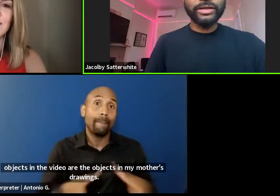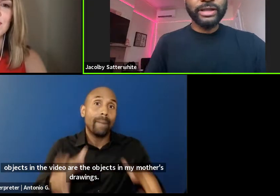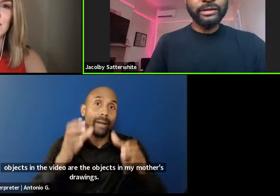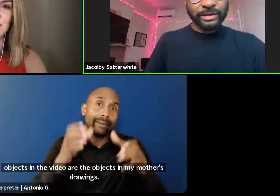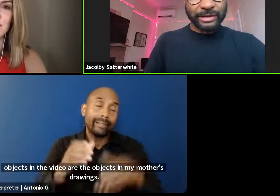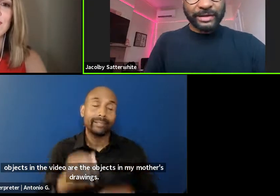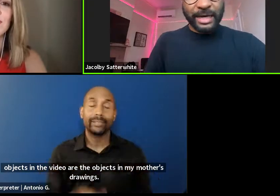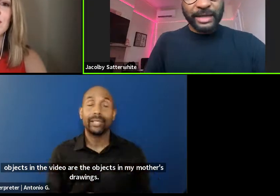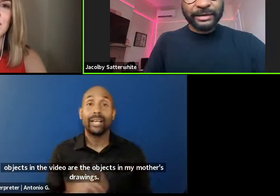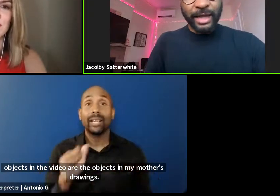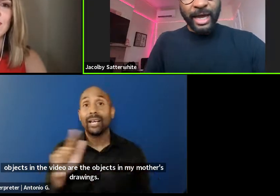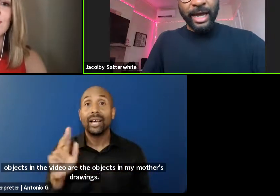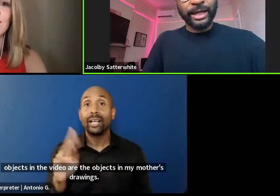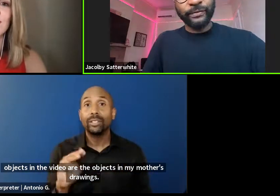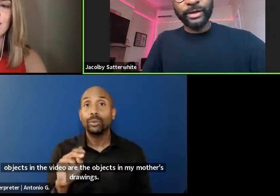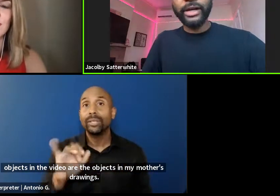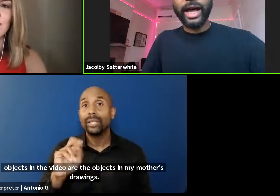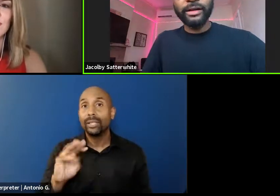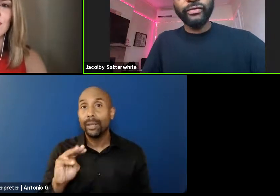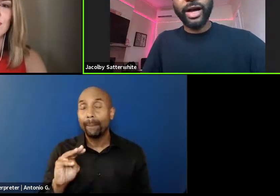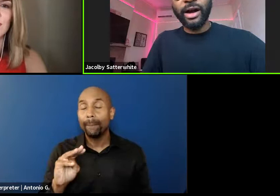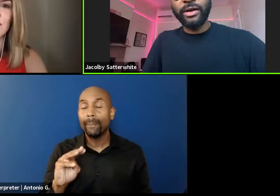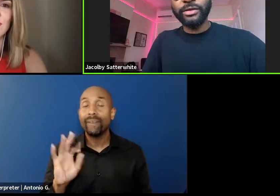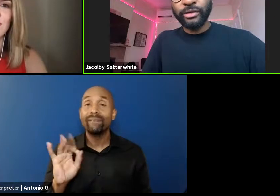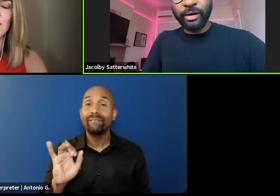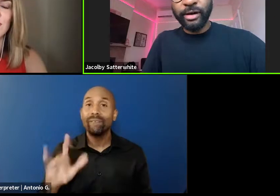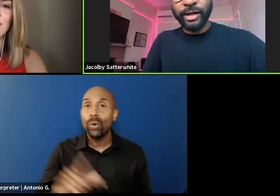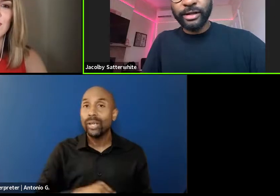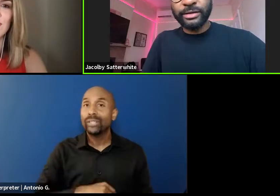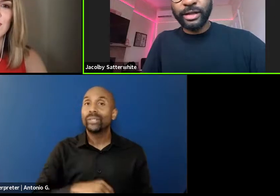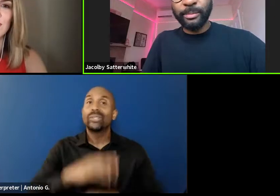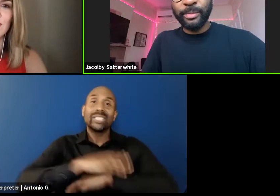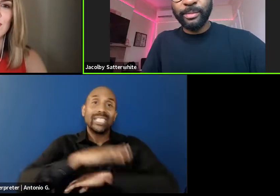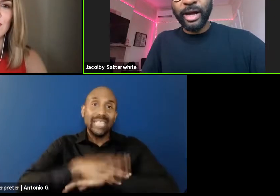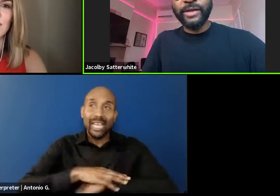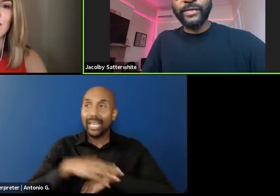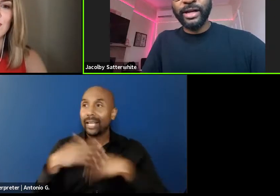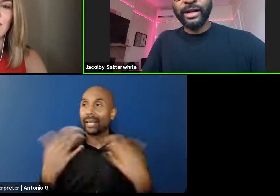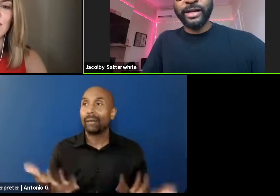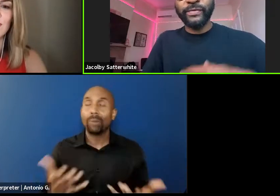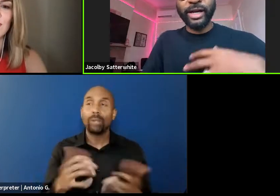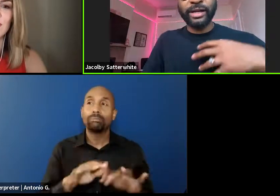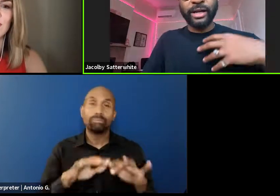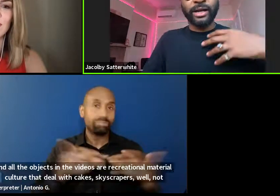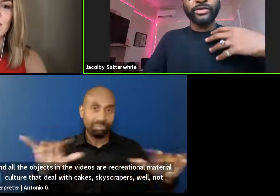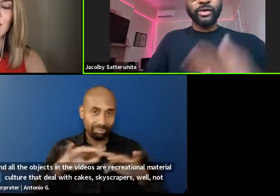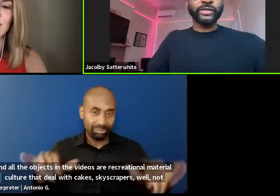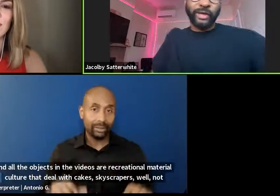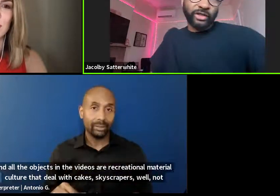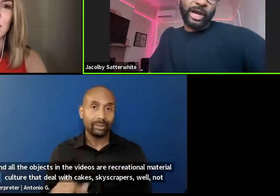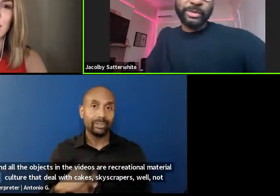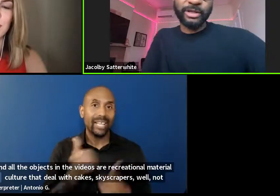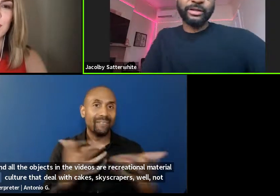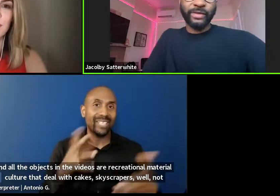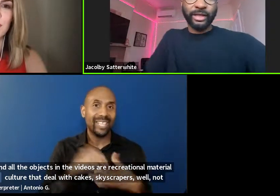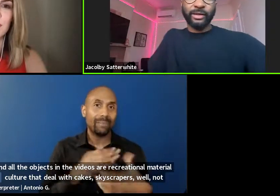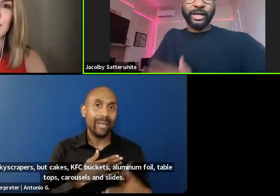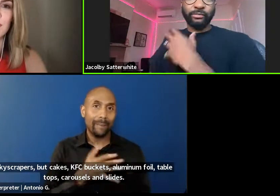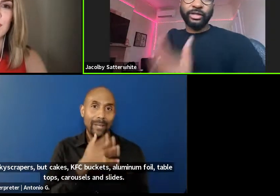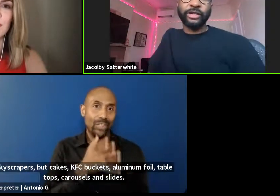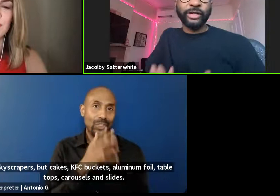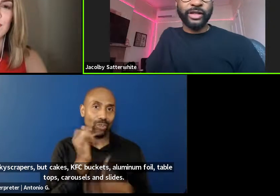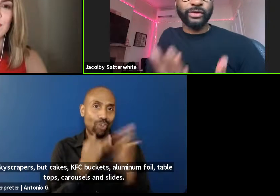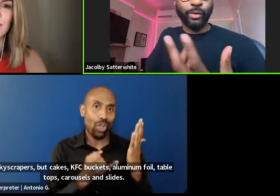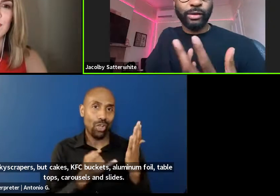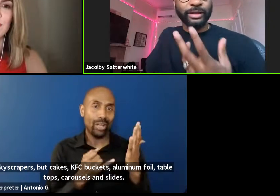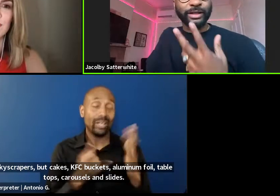and carousels and slides. And I felt like I could find all the drawings that I could find drawings for each object in the video and